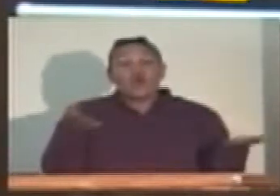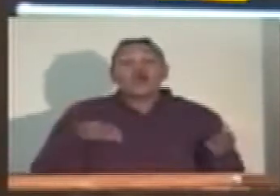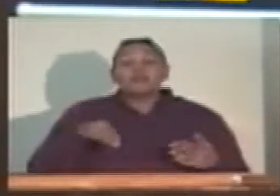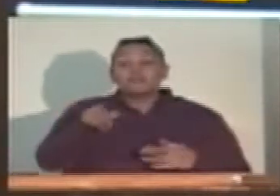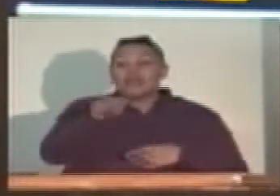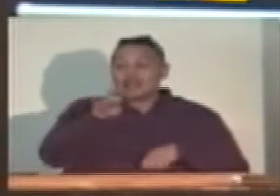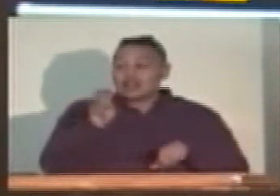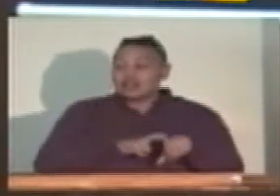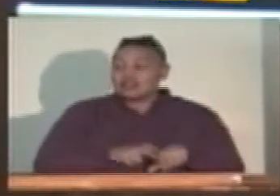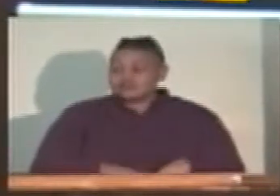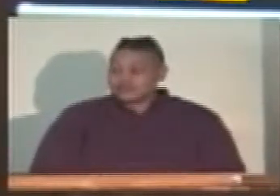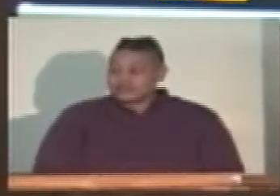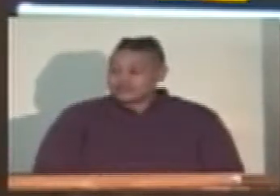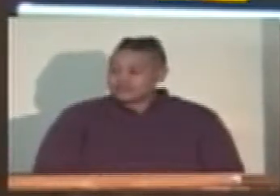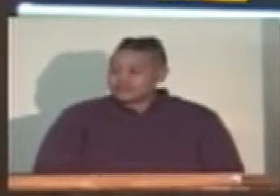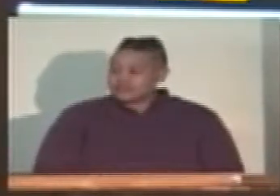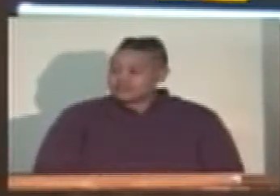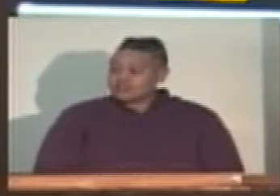potato. That